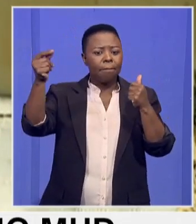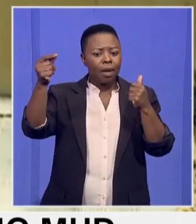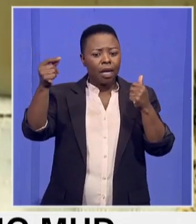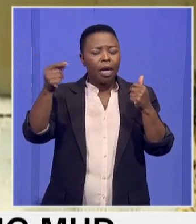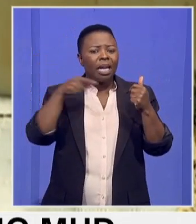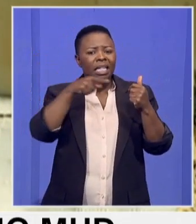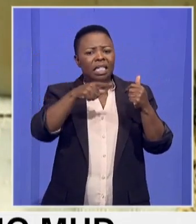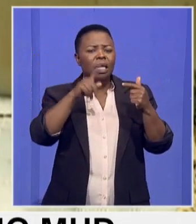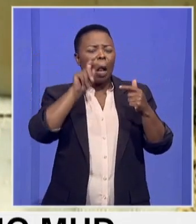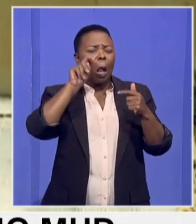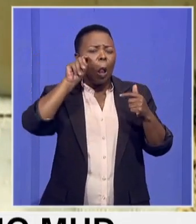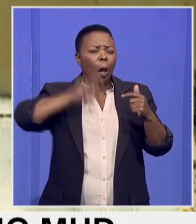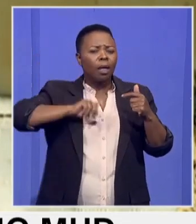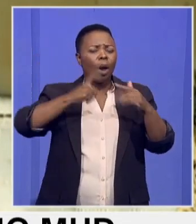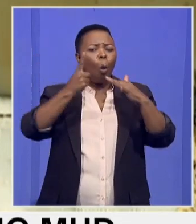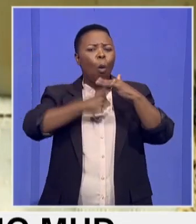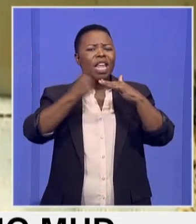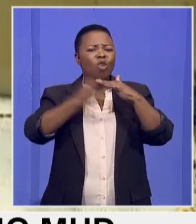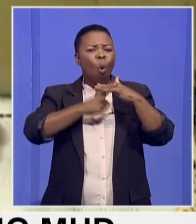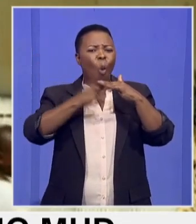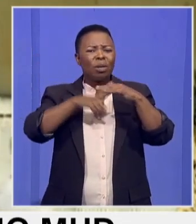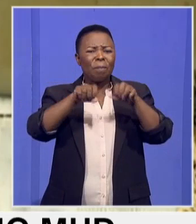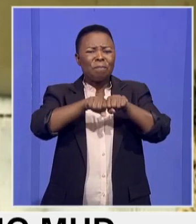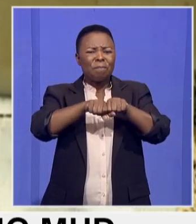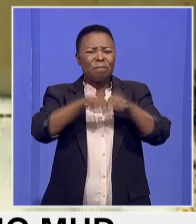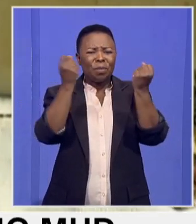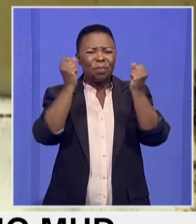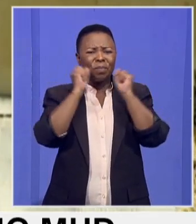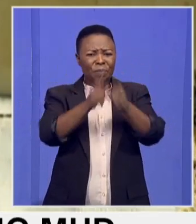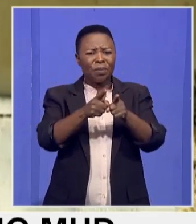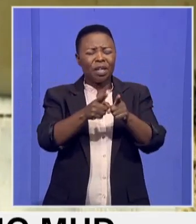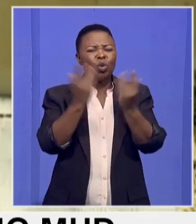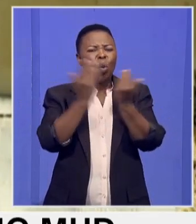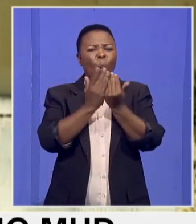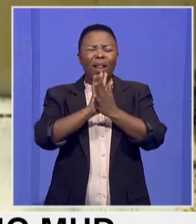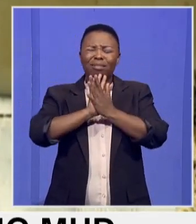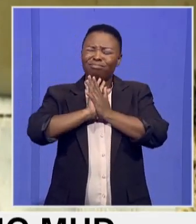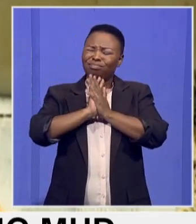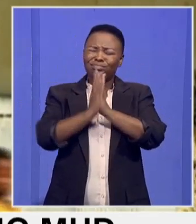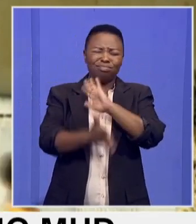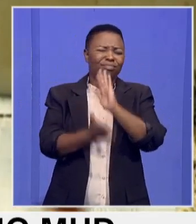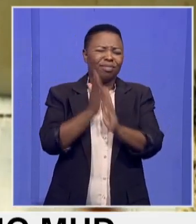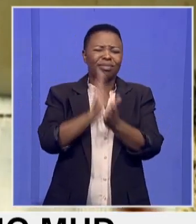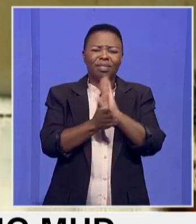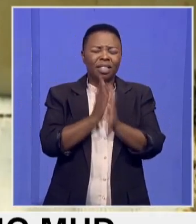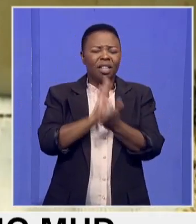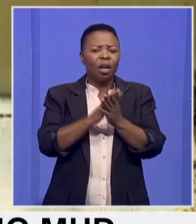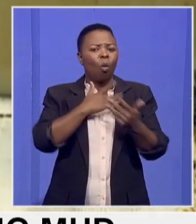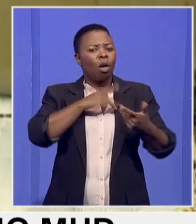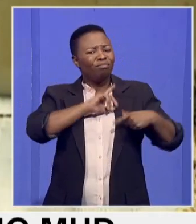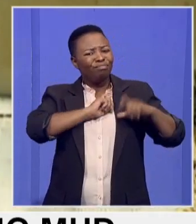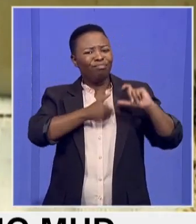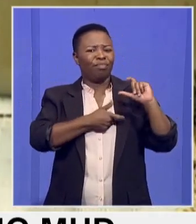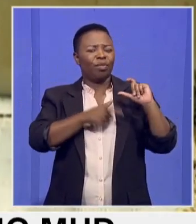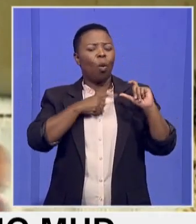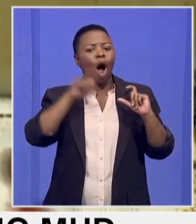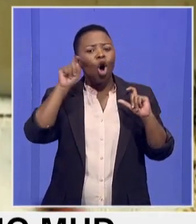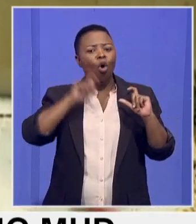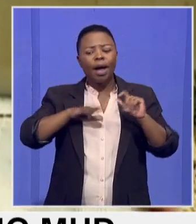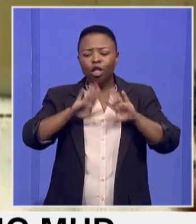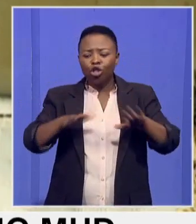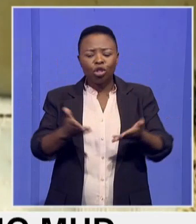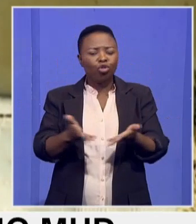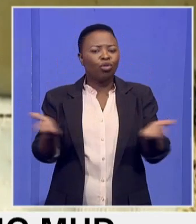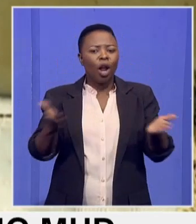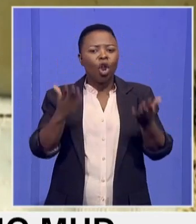Some windows are broken. This school is completely damaged. We are heartbroken to see our grandchildren learning